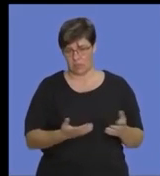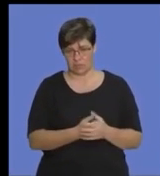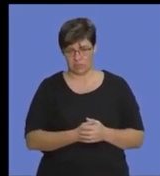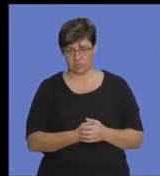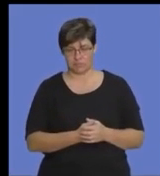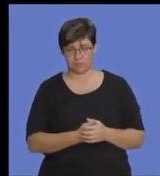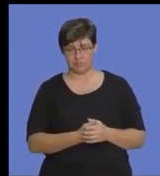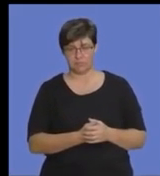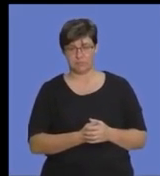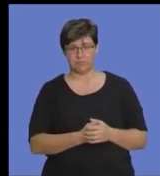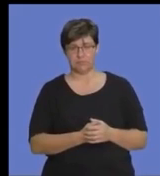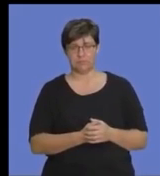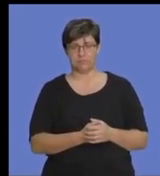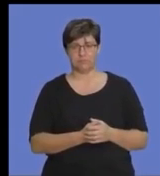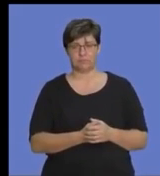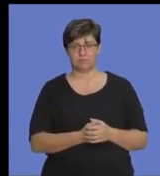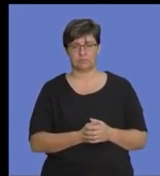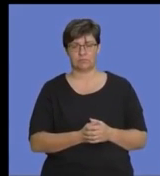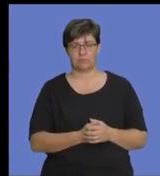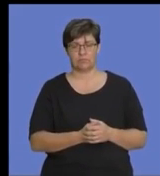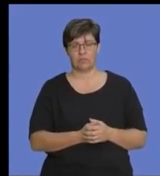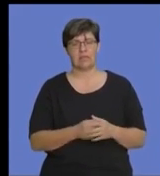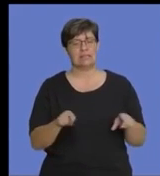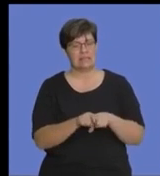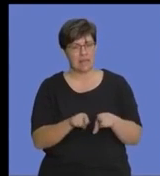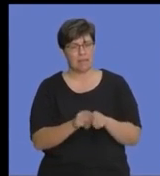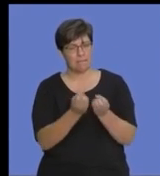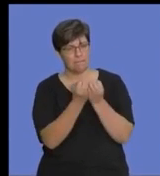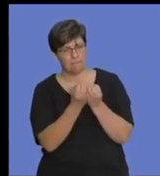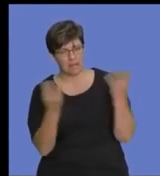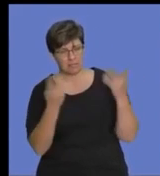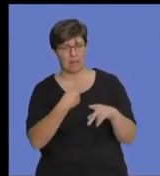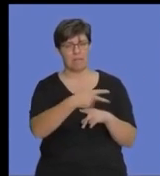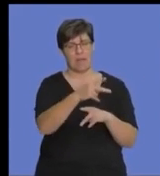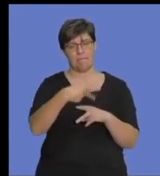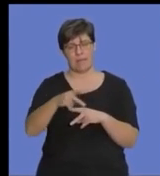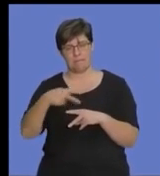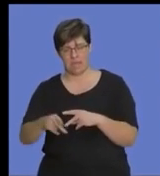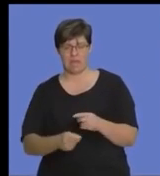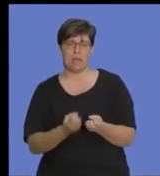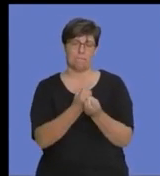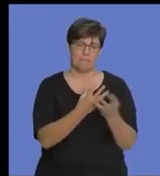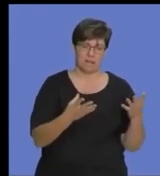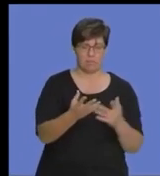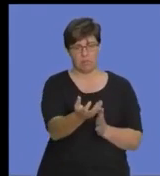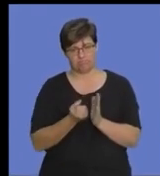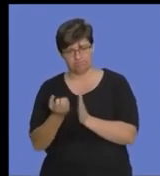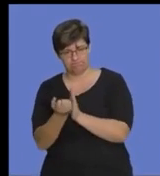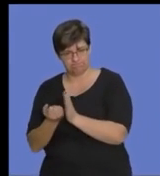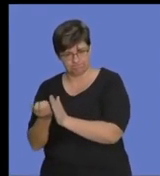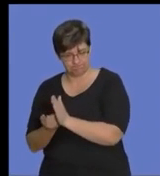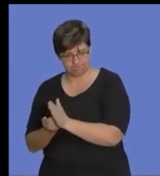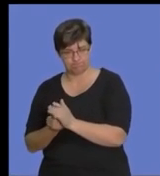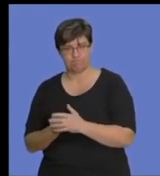your comfortability there. Now we have what we also call multiple payments and withdrawals.